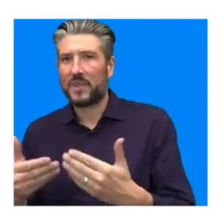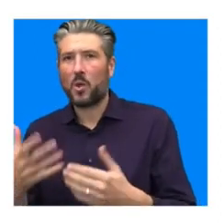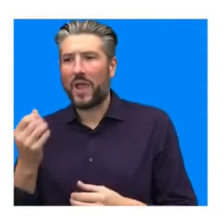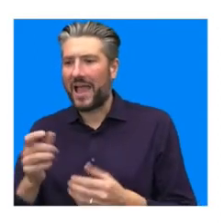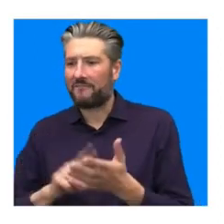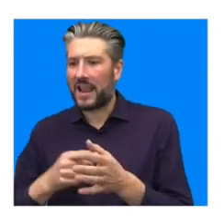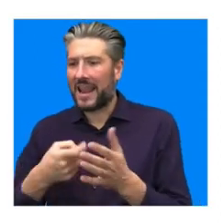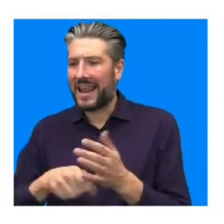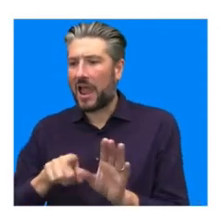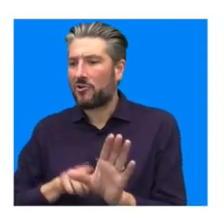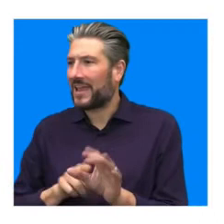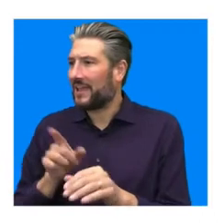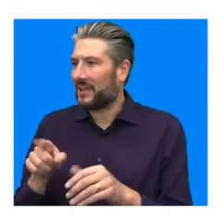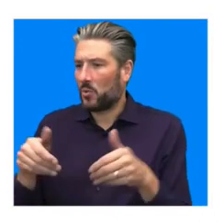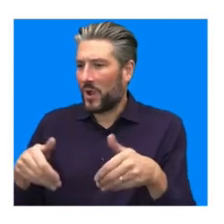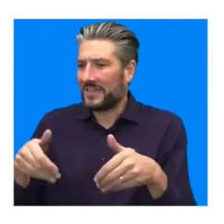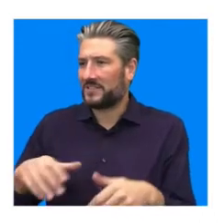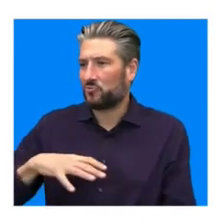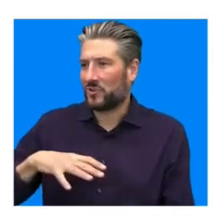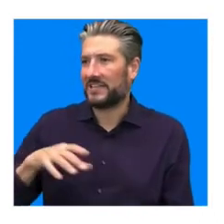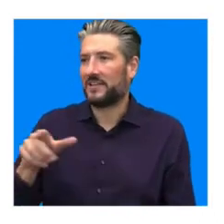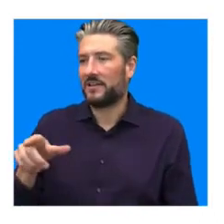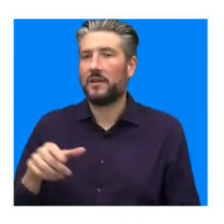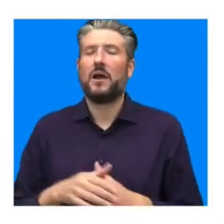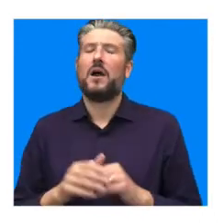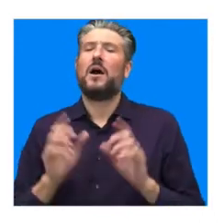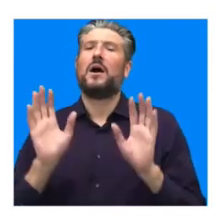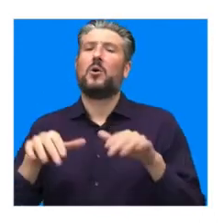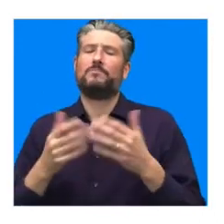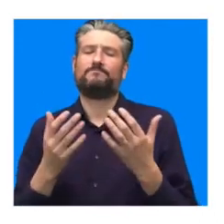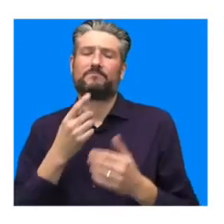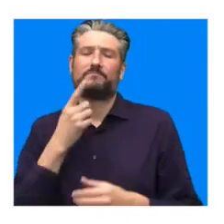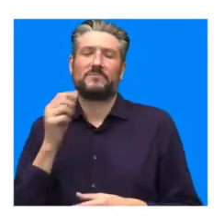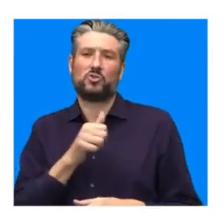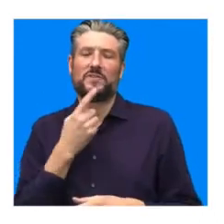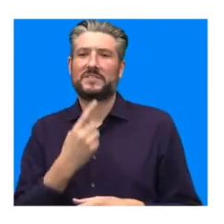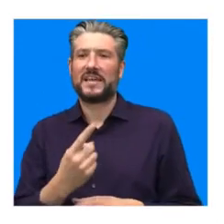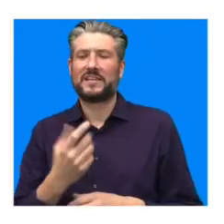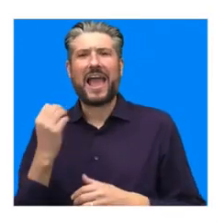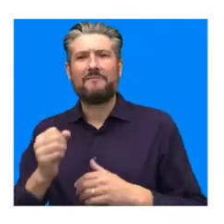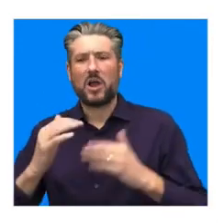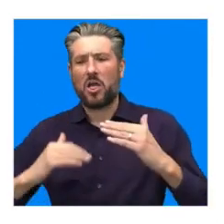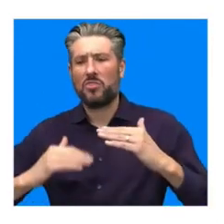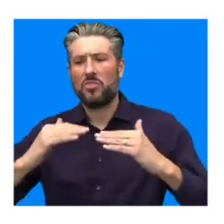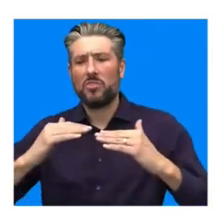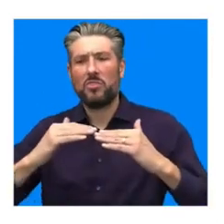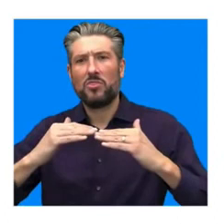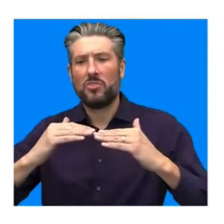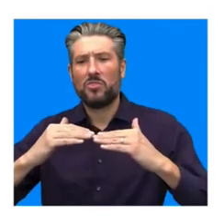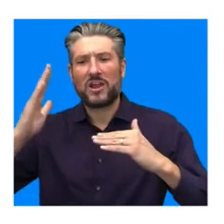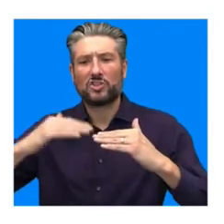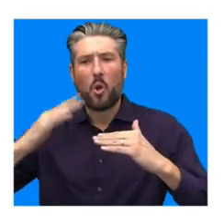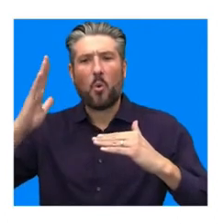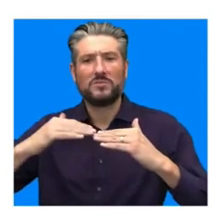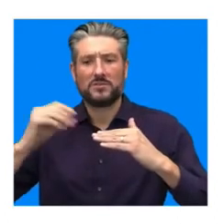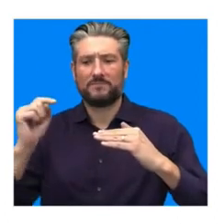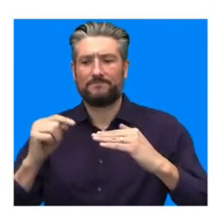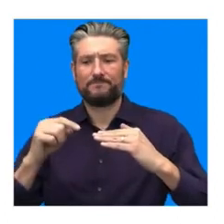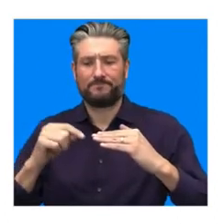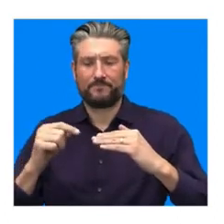And by the way, I completely agree about introducing a threshold, but accessibility is just more, you know, isn't just about TV programs and